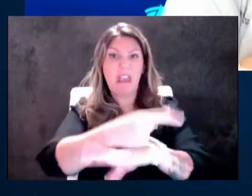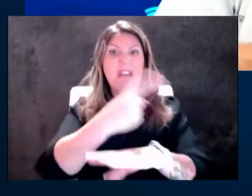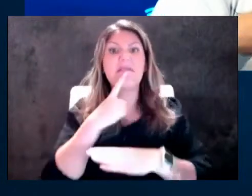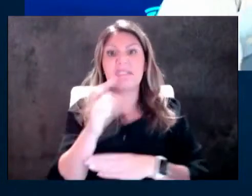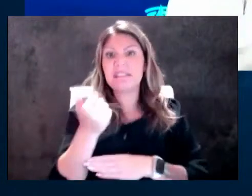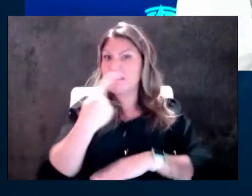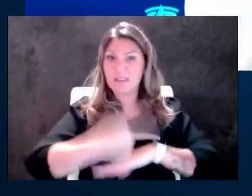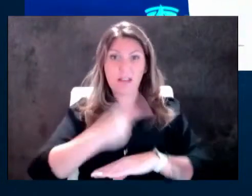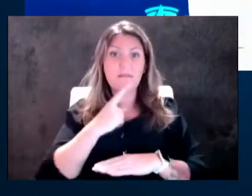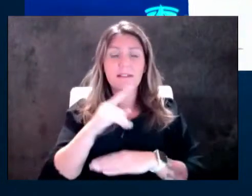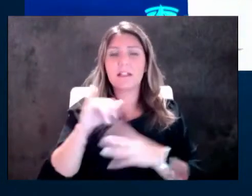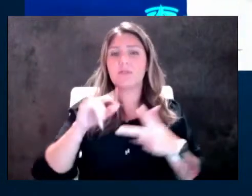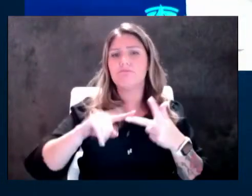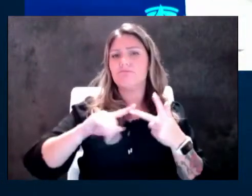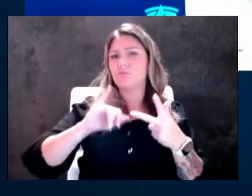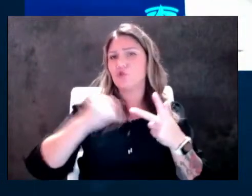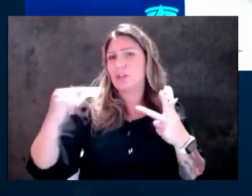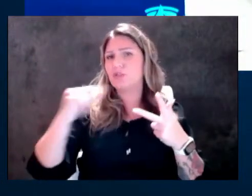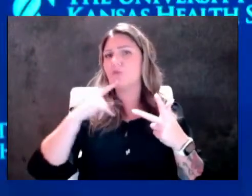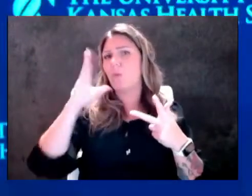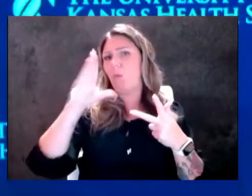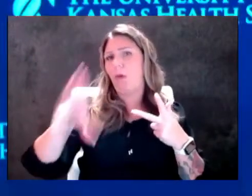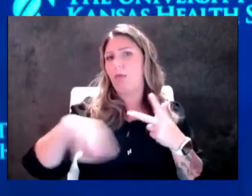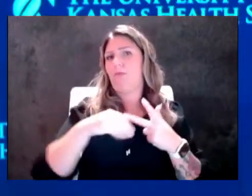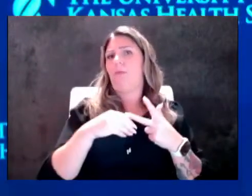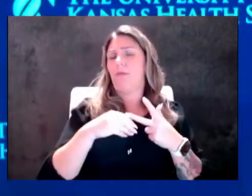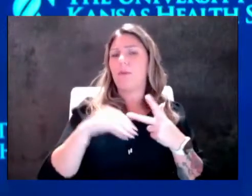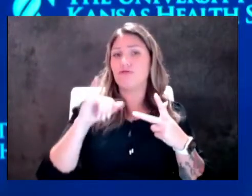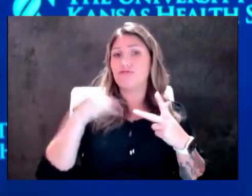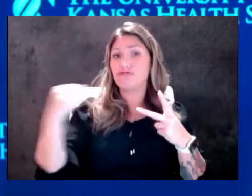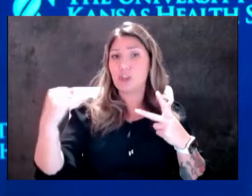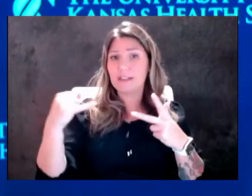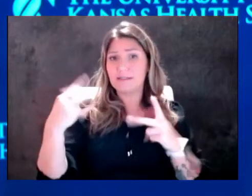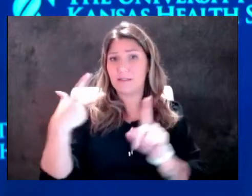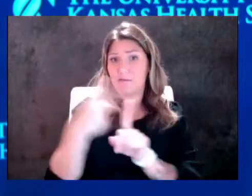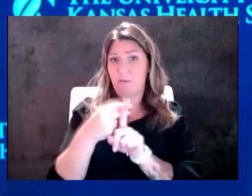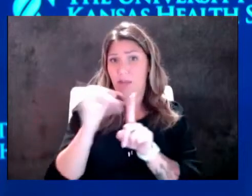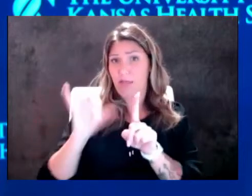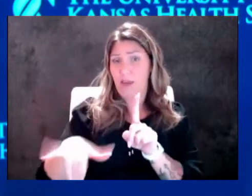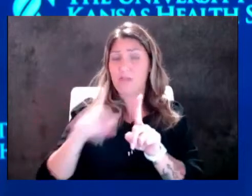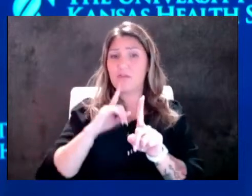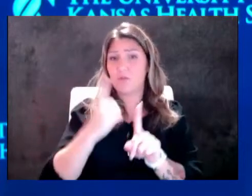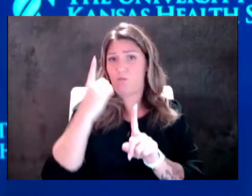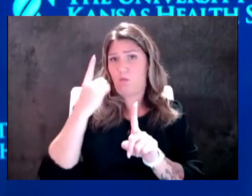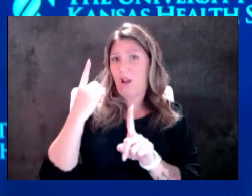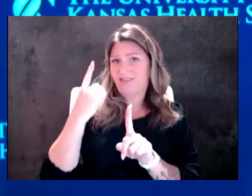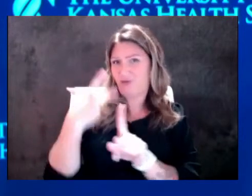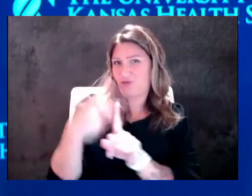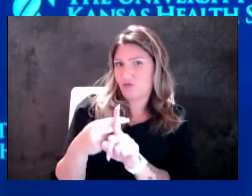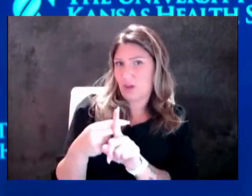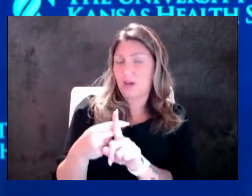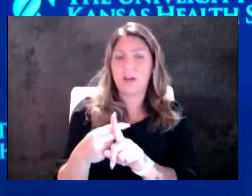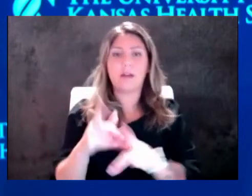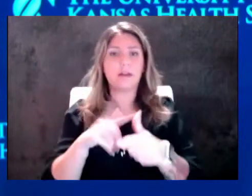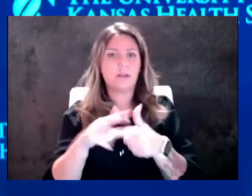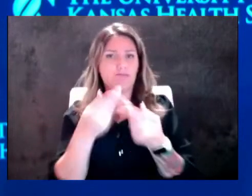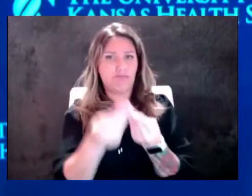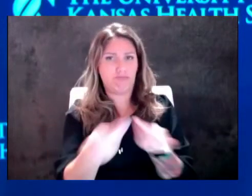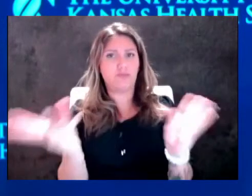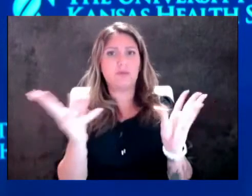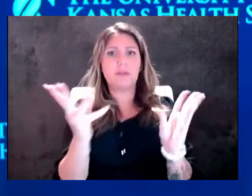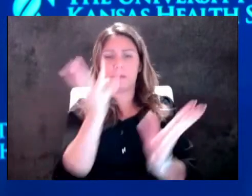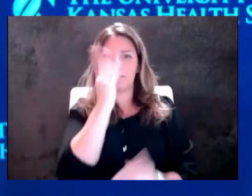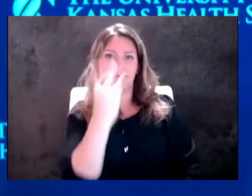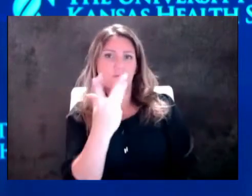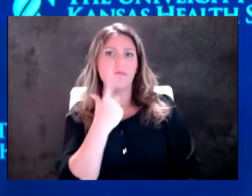going to turn out to have a booster because the J&J vaccine it only is a one-shot regimen. And they came out with some data that showed a pretty